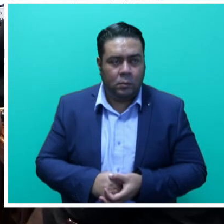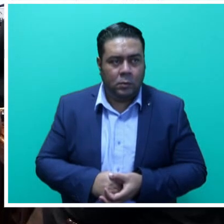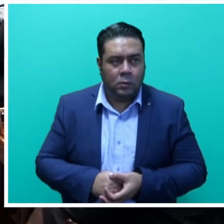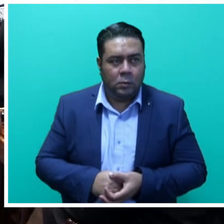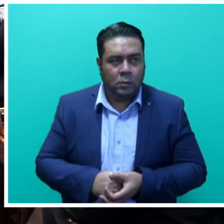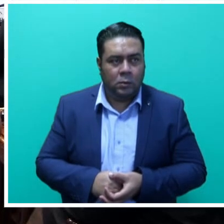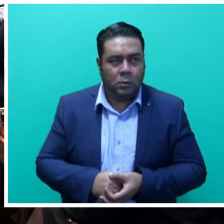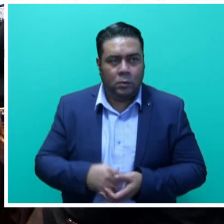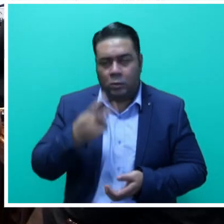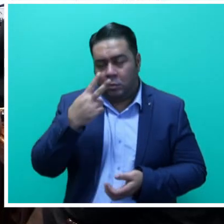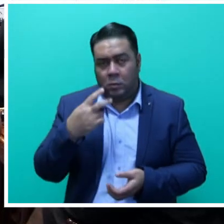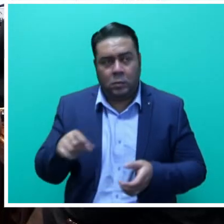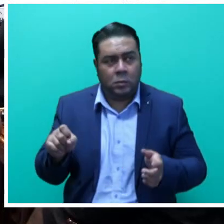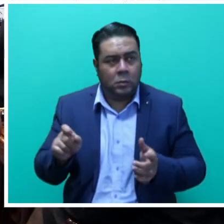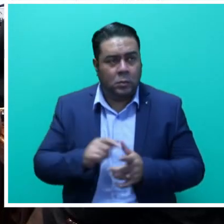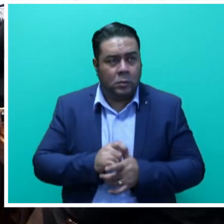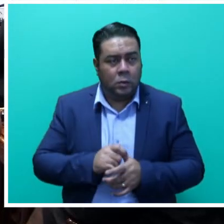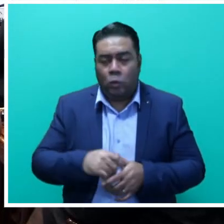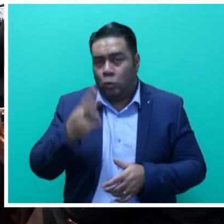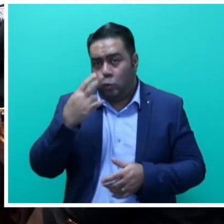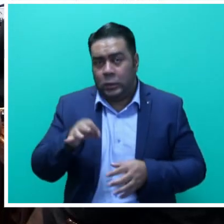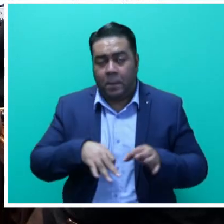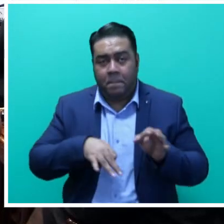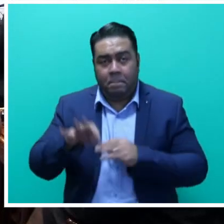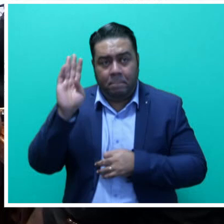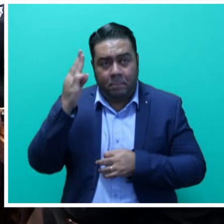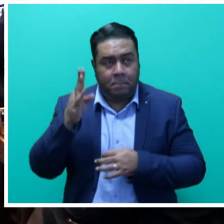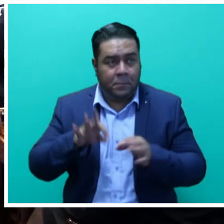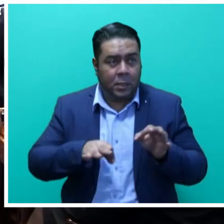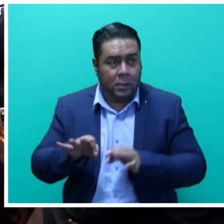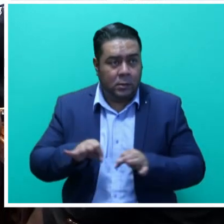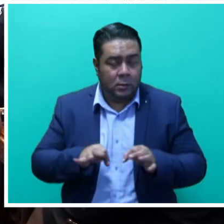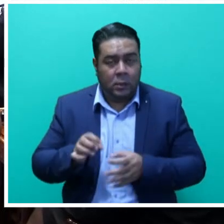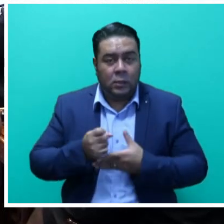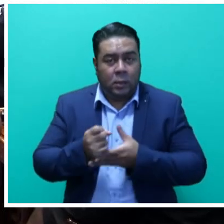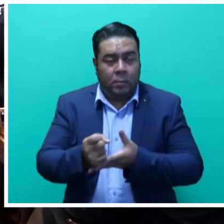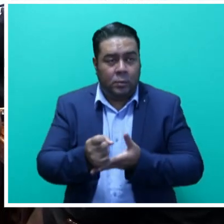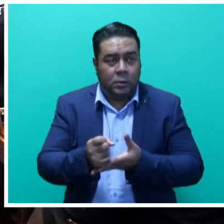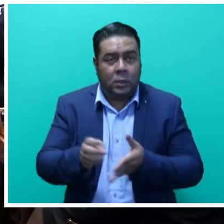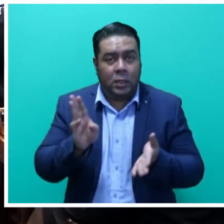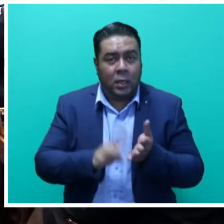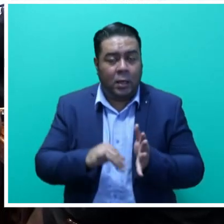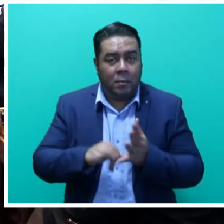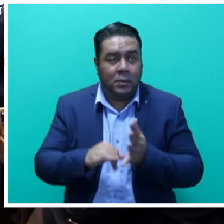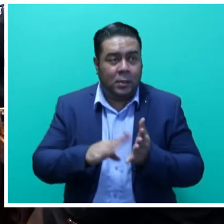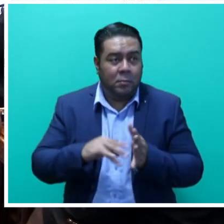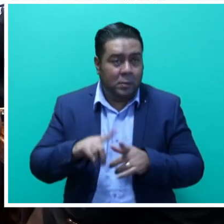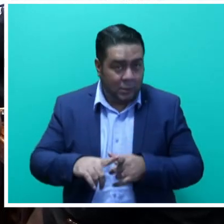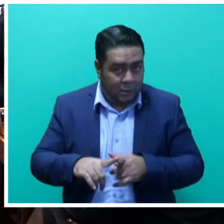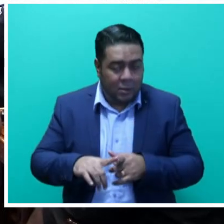such as tourism master planning, supporting MSMEs through a pilot